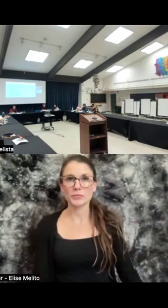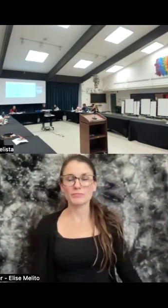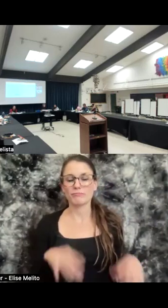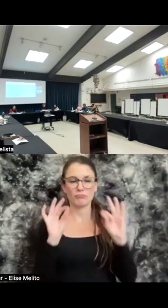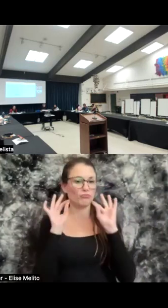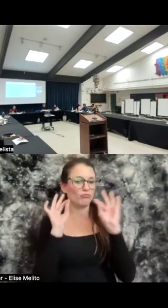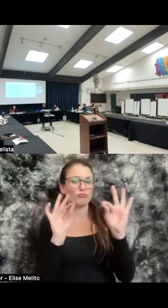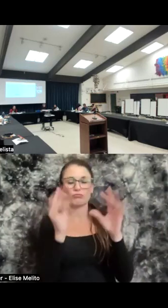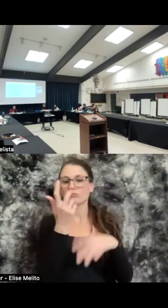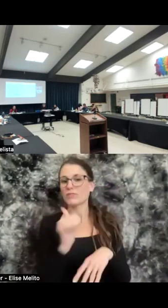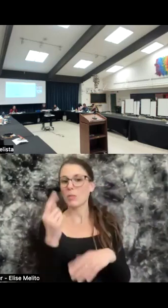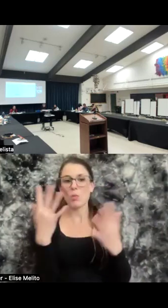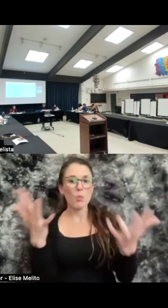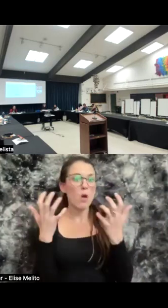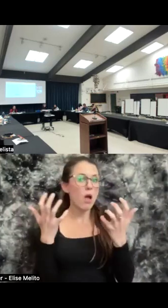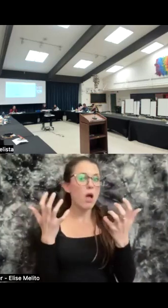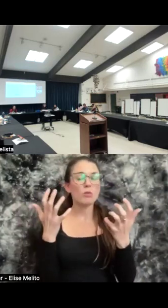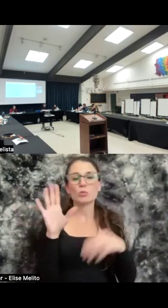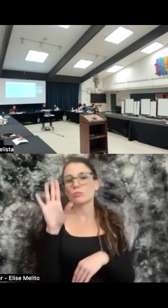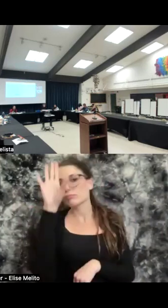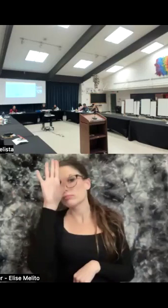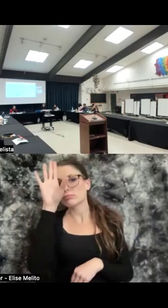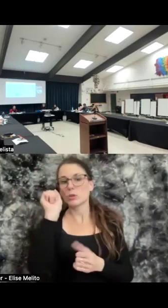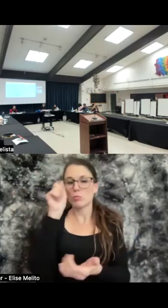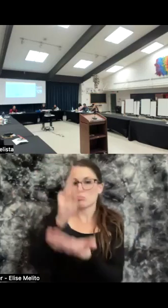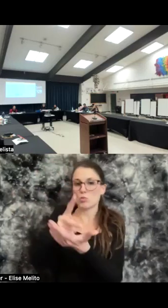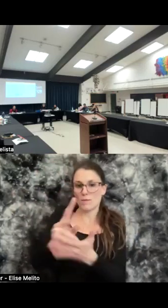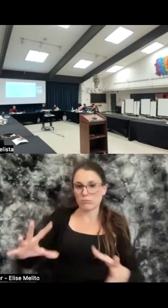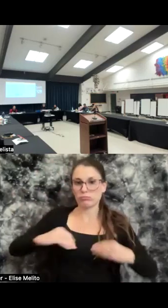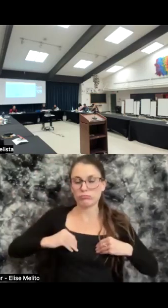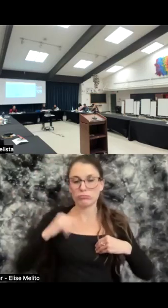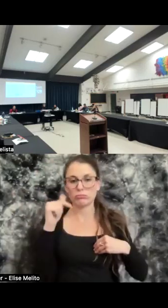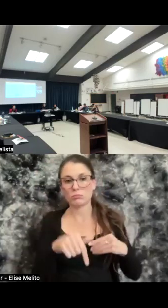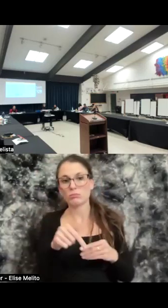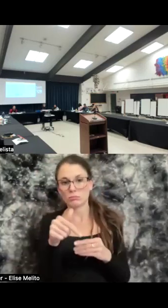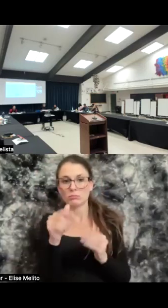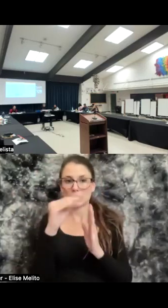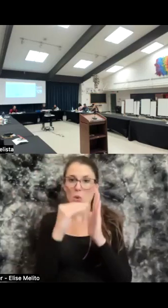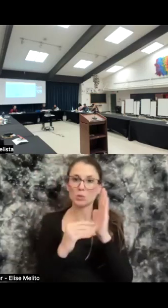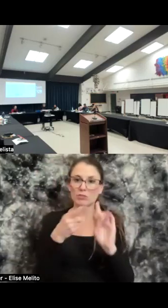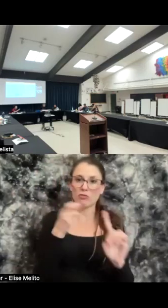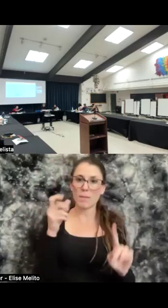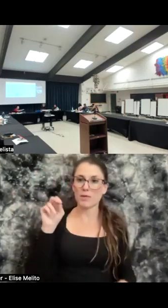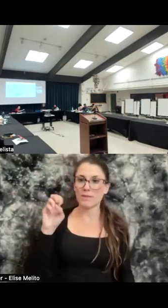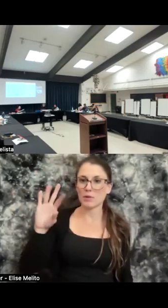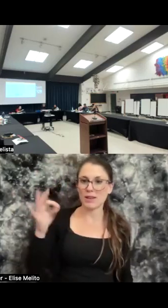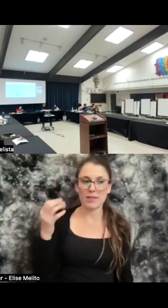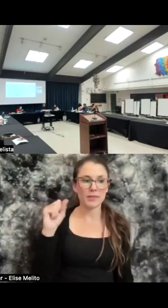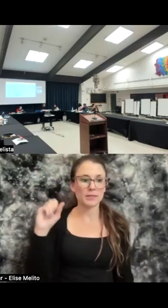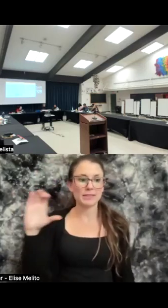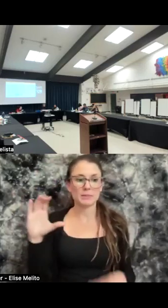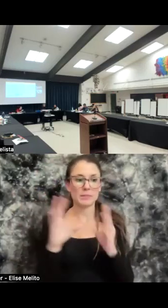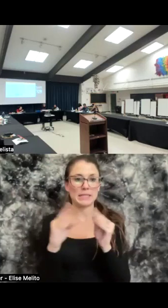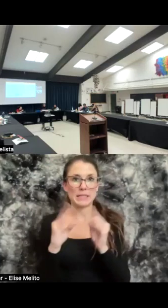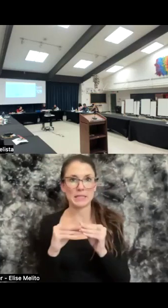Wonderful. Would anyone like to make a motion to approve the minutes from the November 9th SSC meeting?